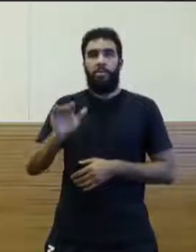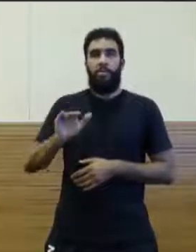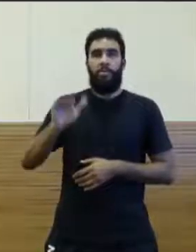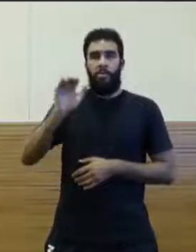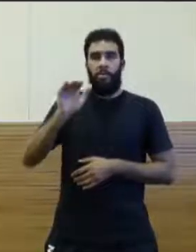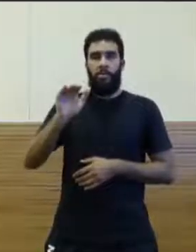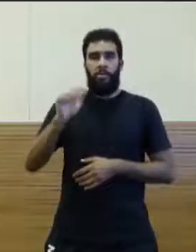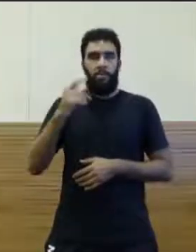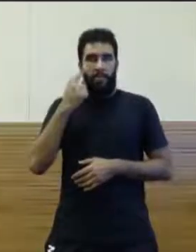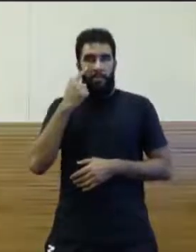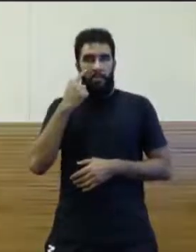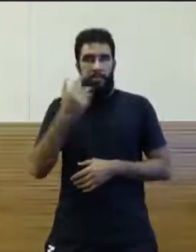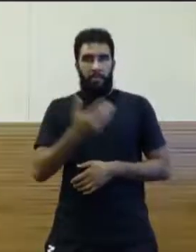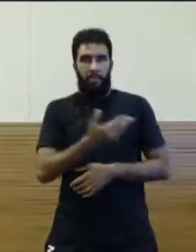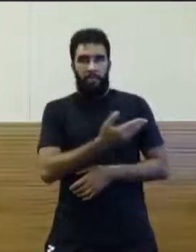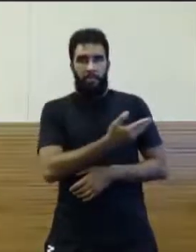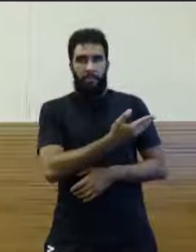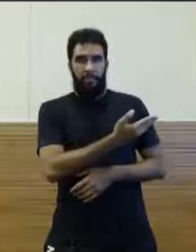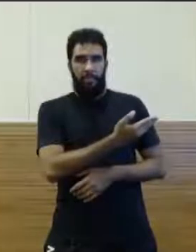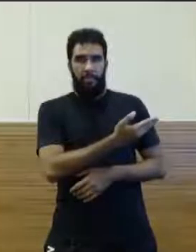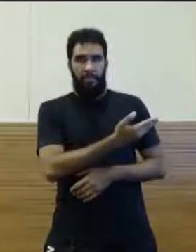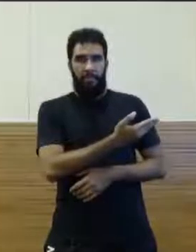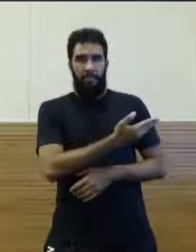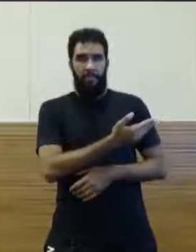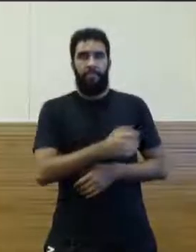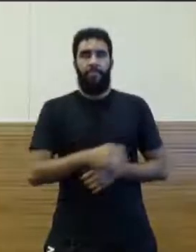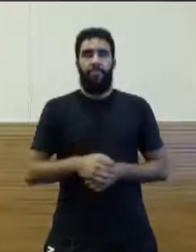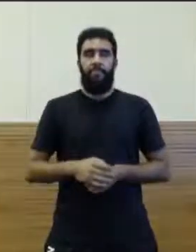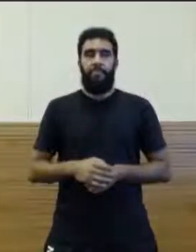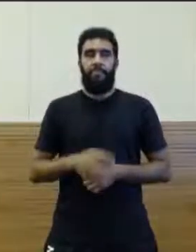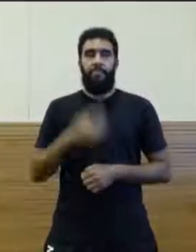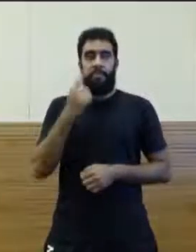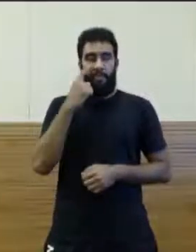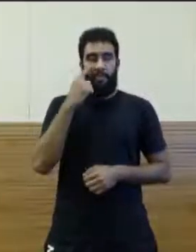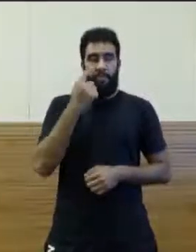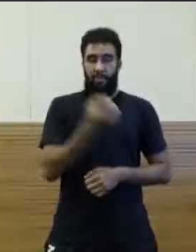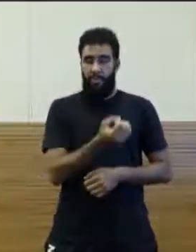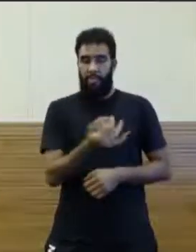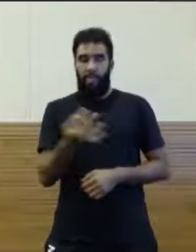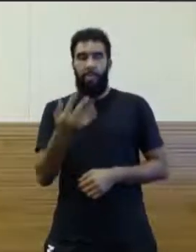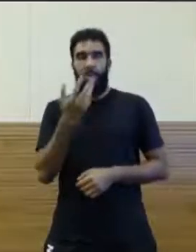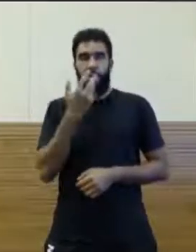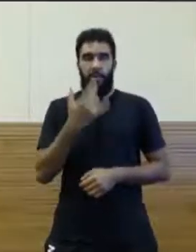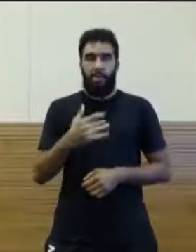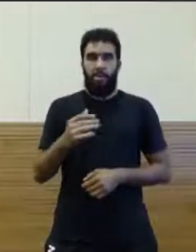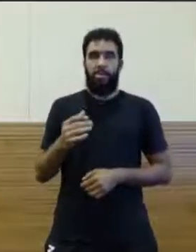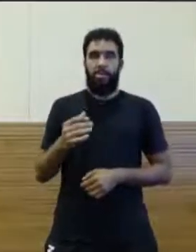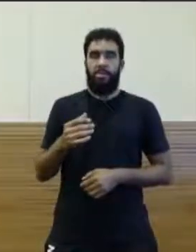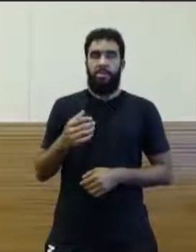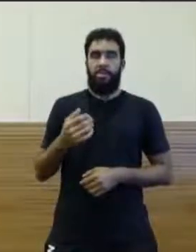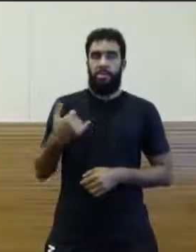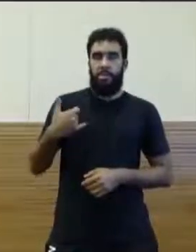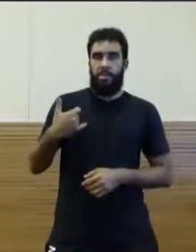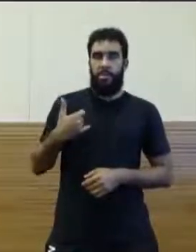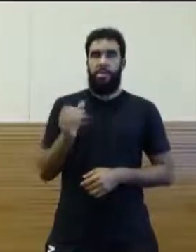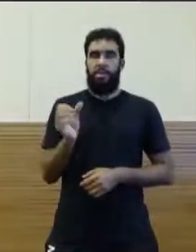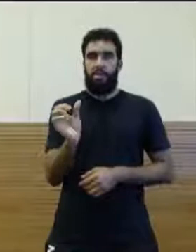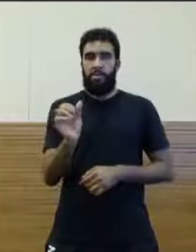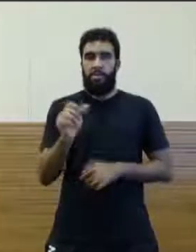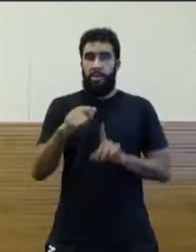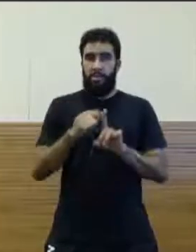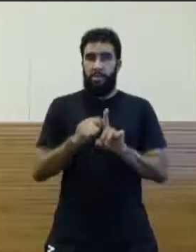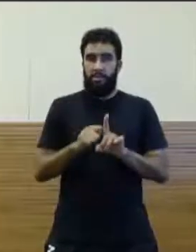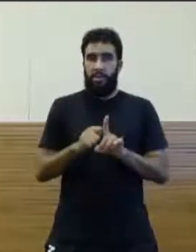And also you can see that fortunately the proportion of kids under 6 months that